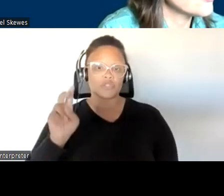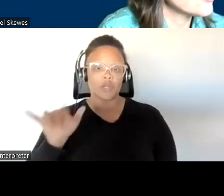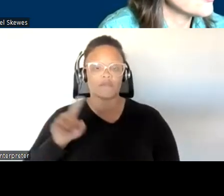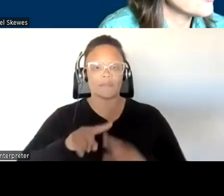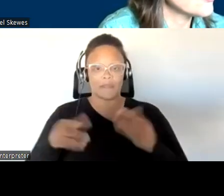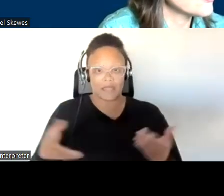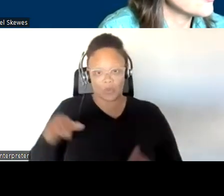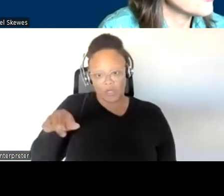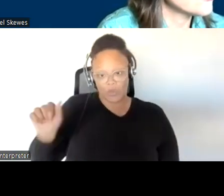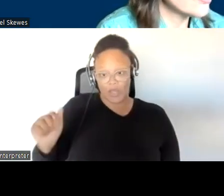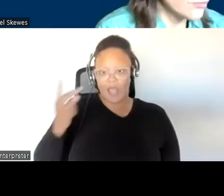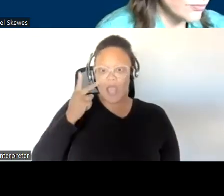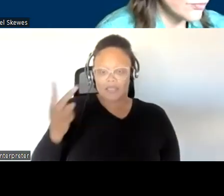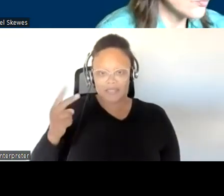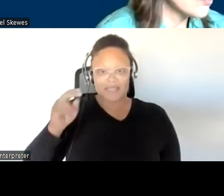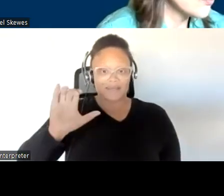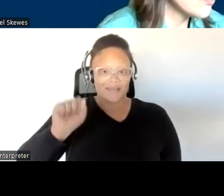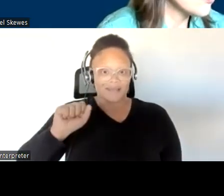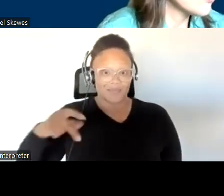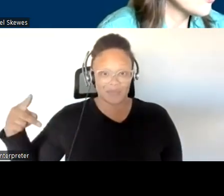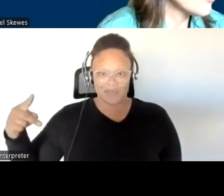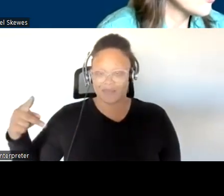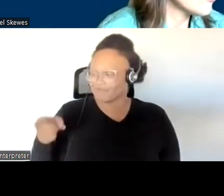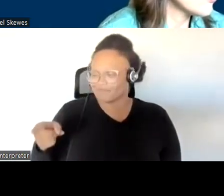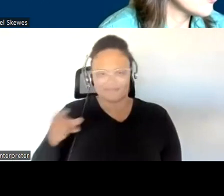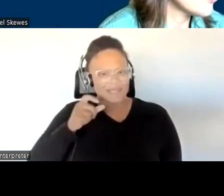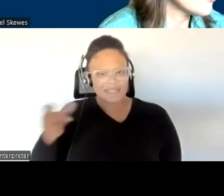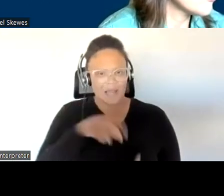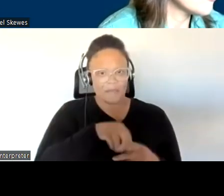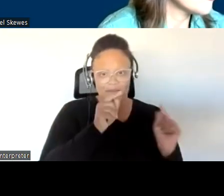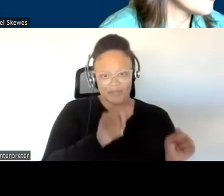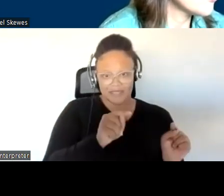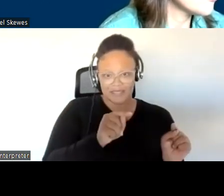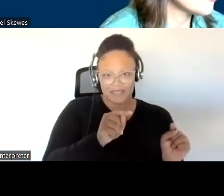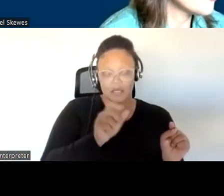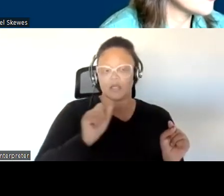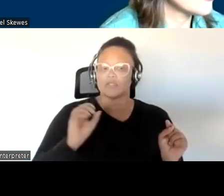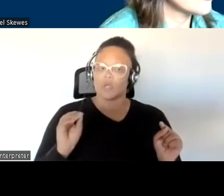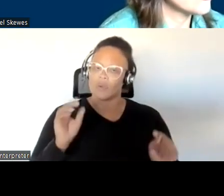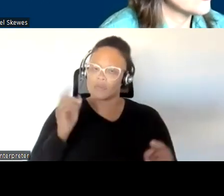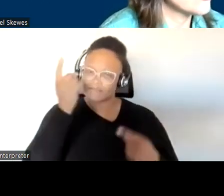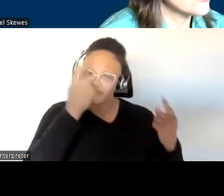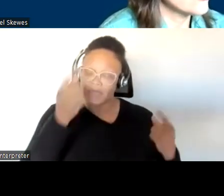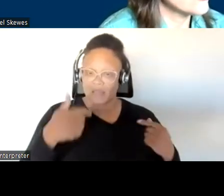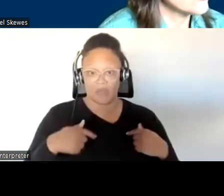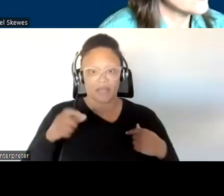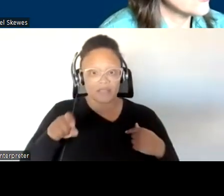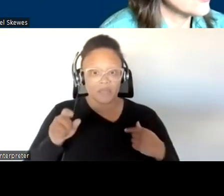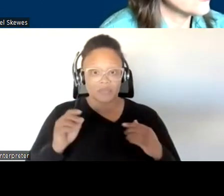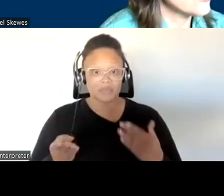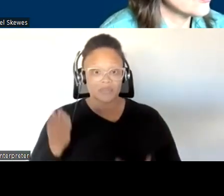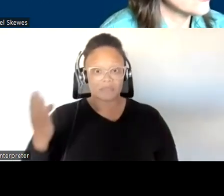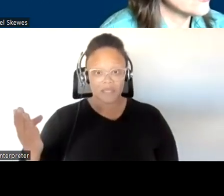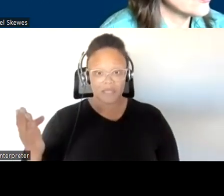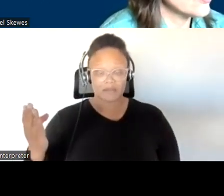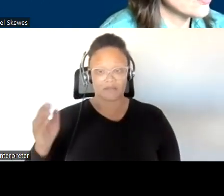Q&A, I'm seeing that CSPP is not part of this. And so I'm wondering, am I supposed to submit